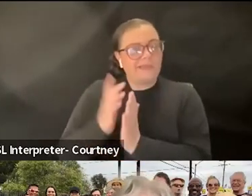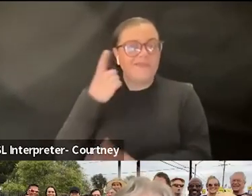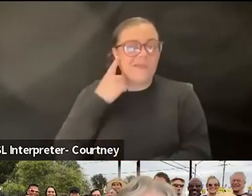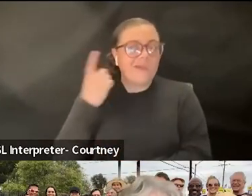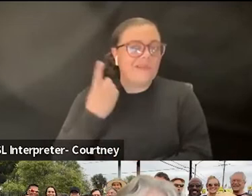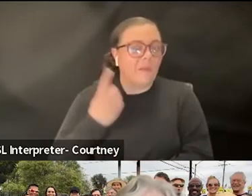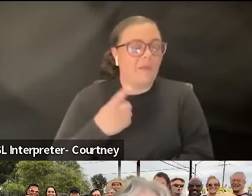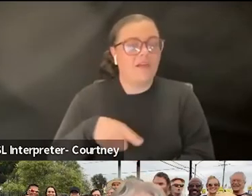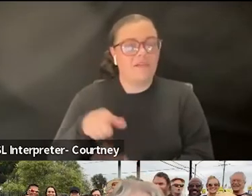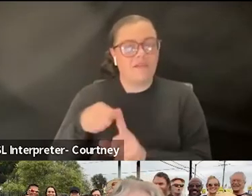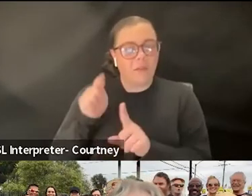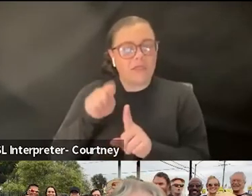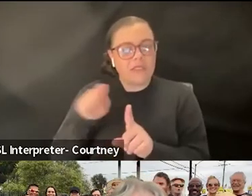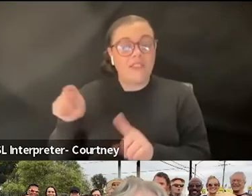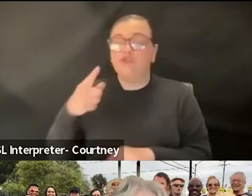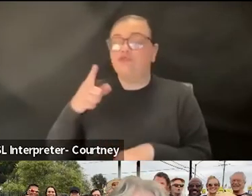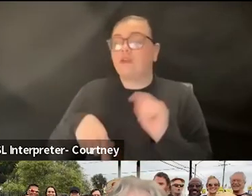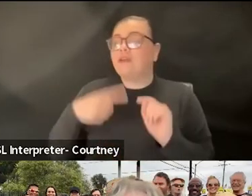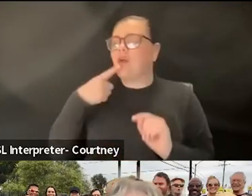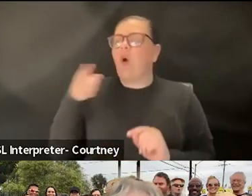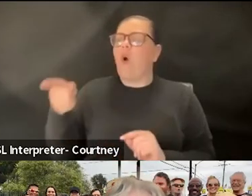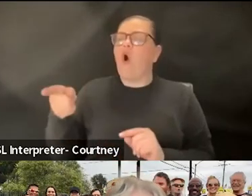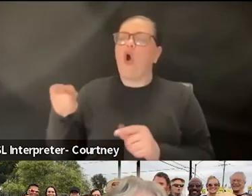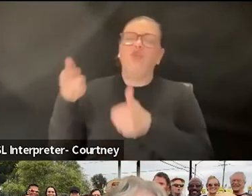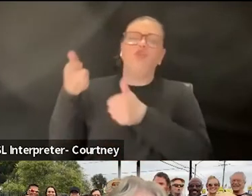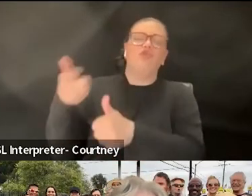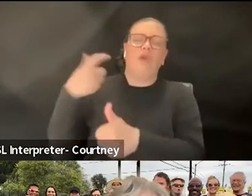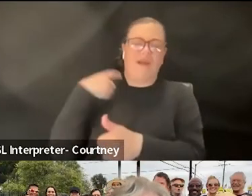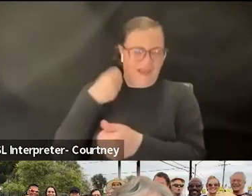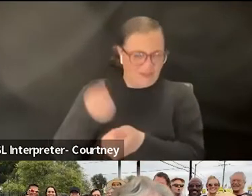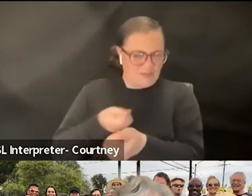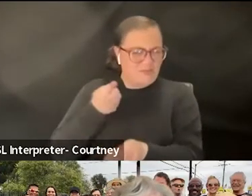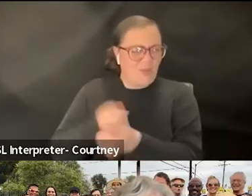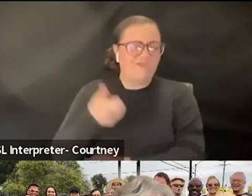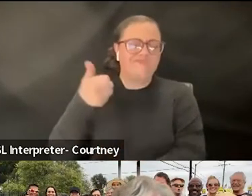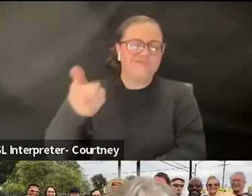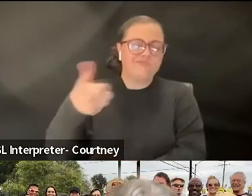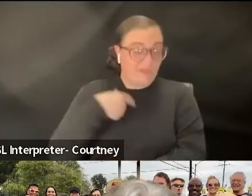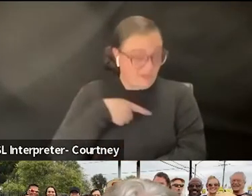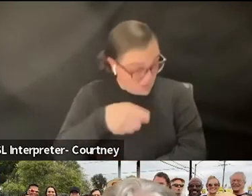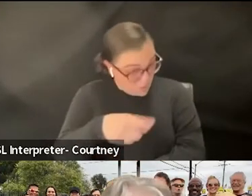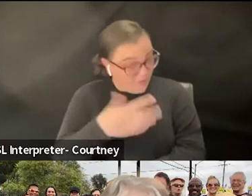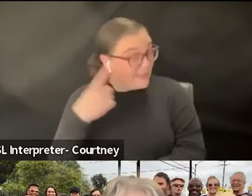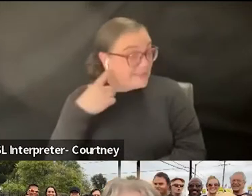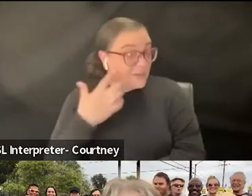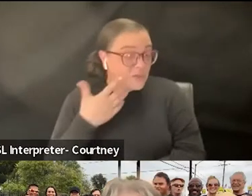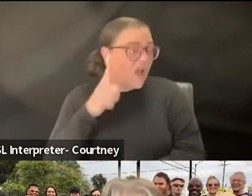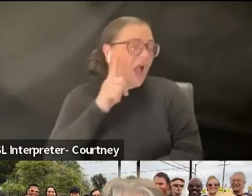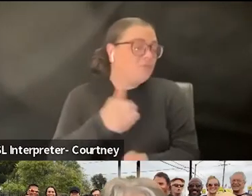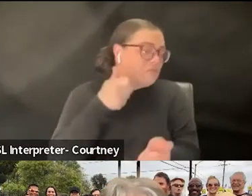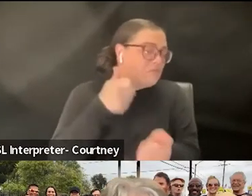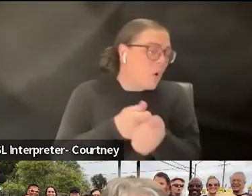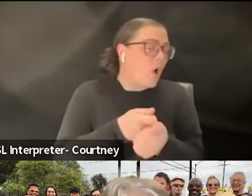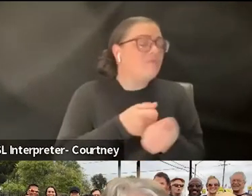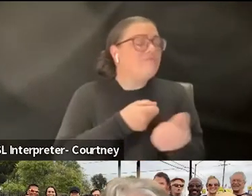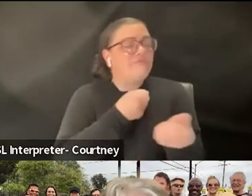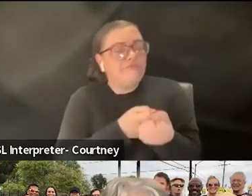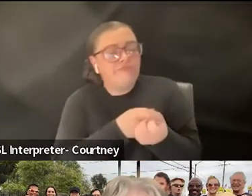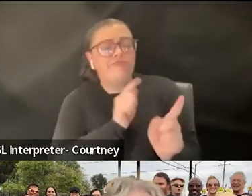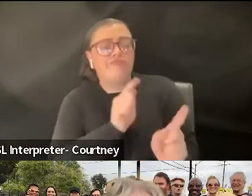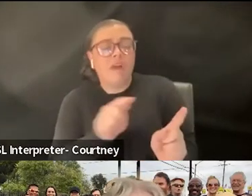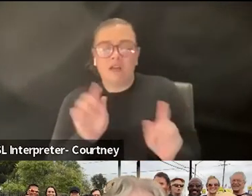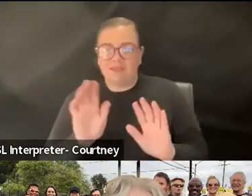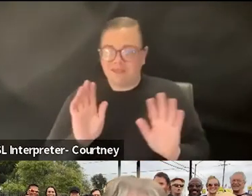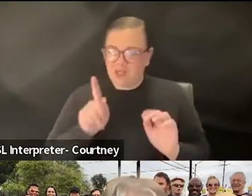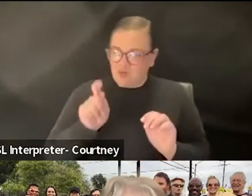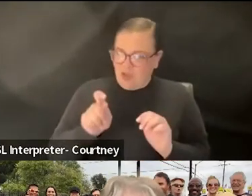it. Thanks, I'm behind you. You have to ask something of every person, because if you don't do it, nobody else will. And people have to understand that.